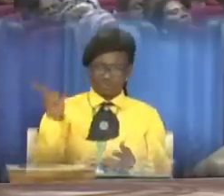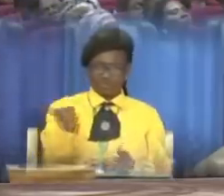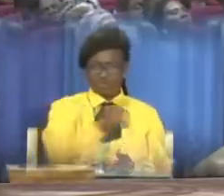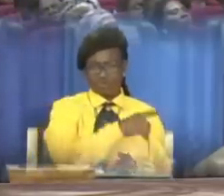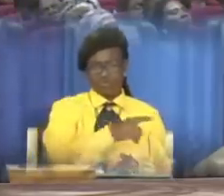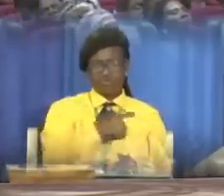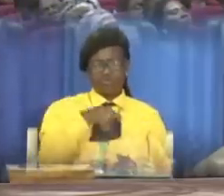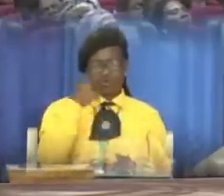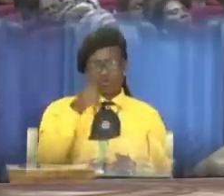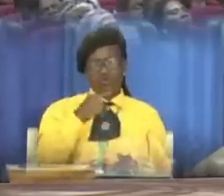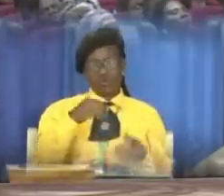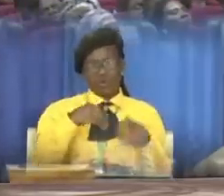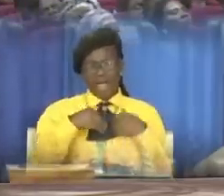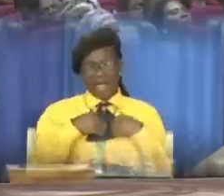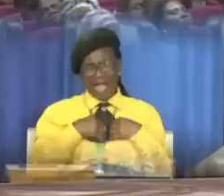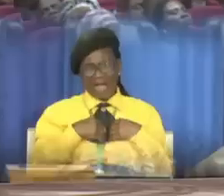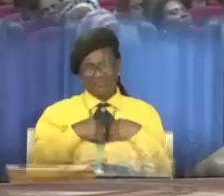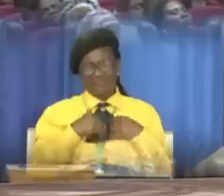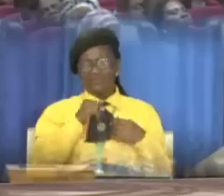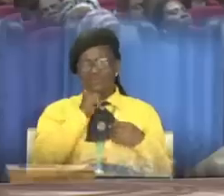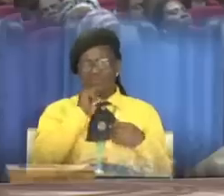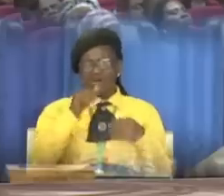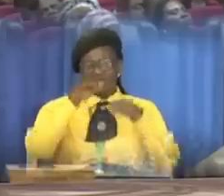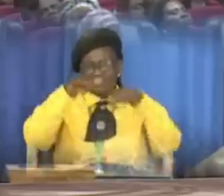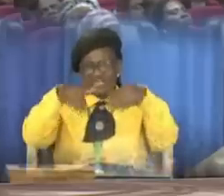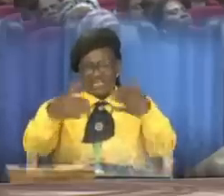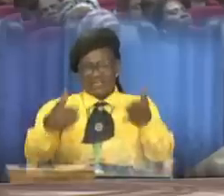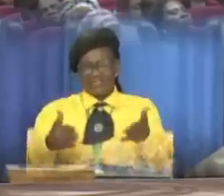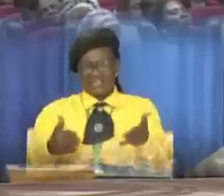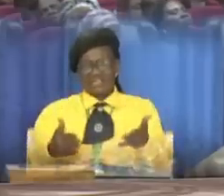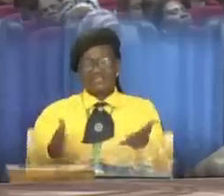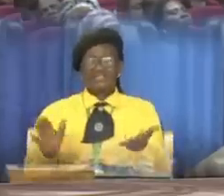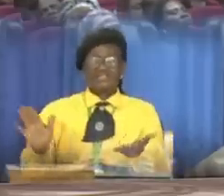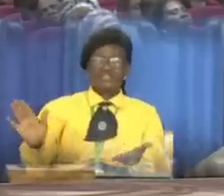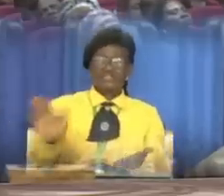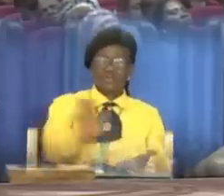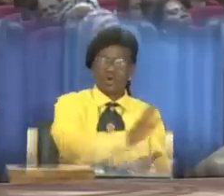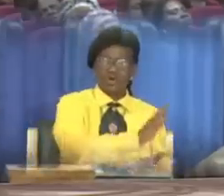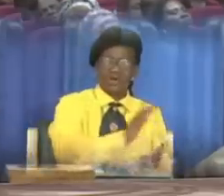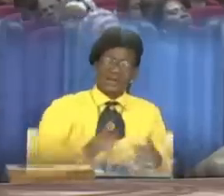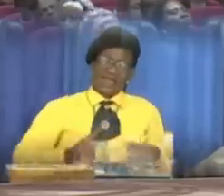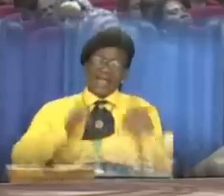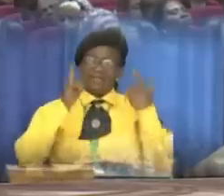who had not given your life to Jesus Christ,